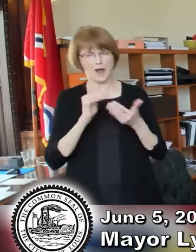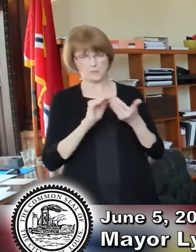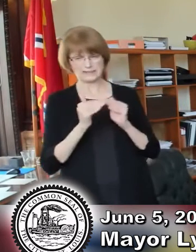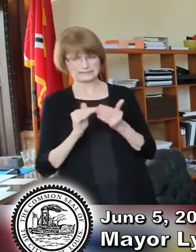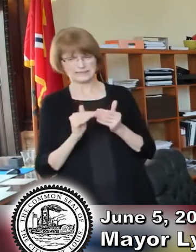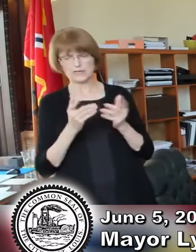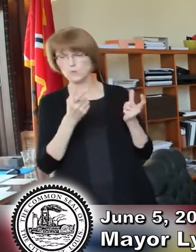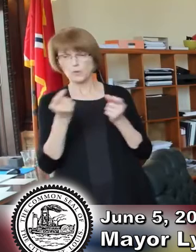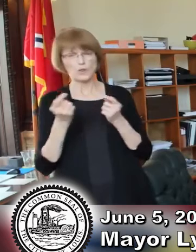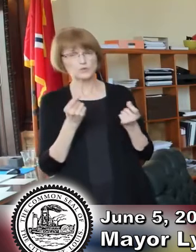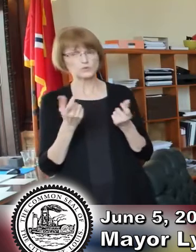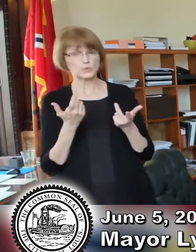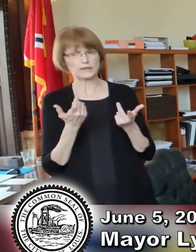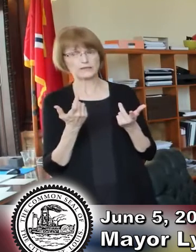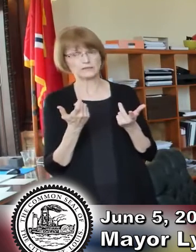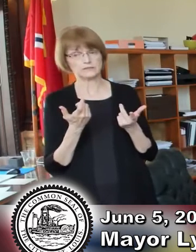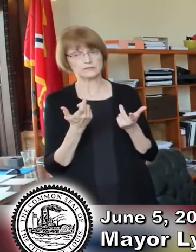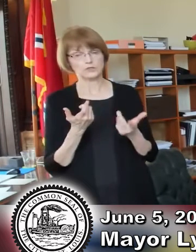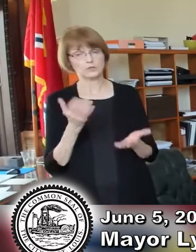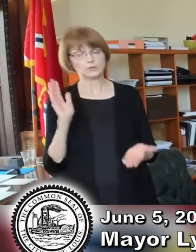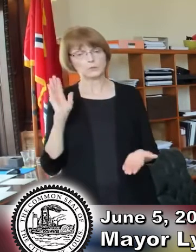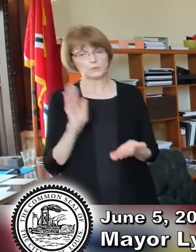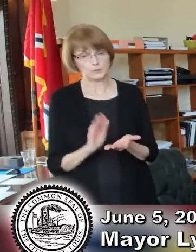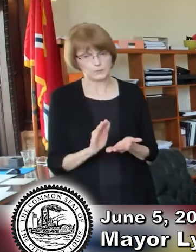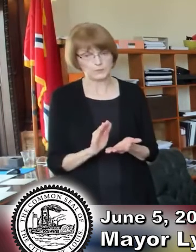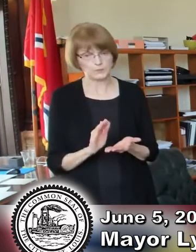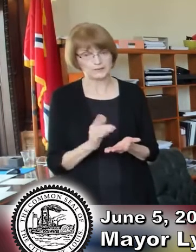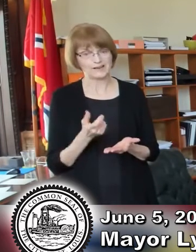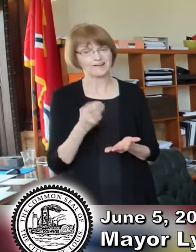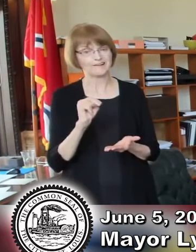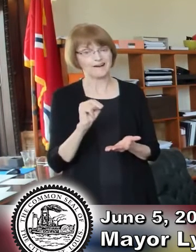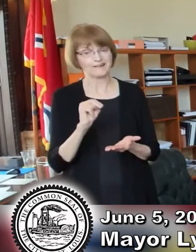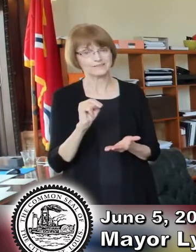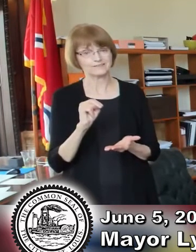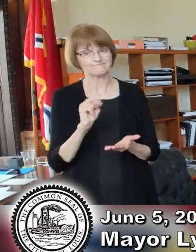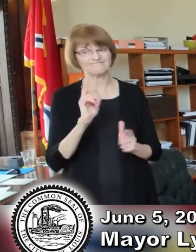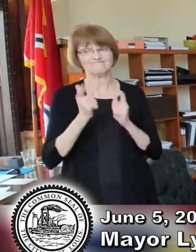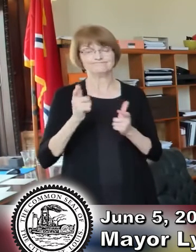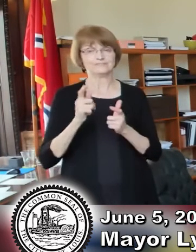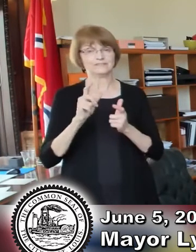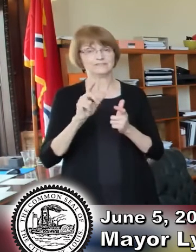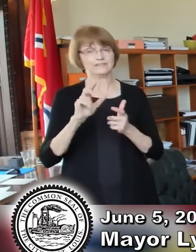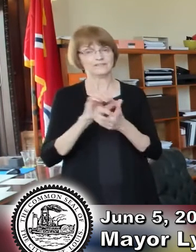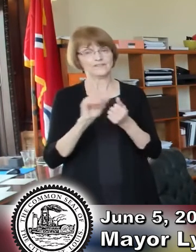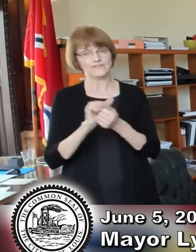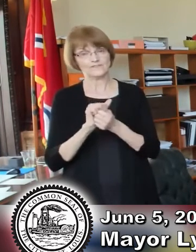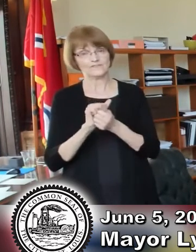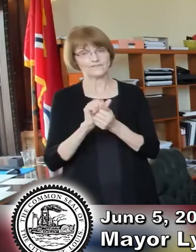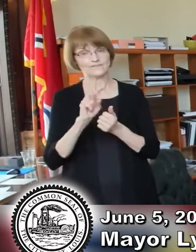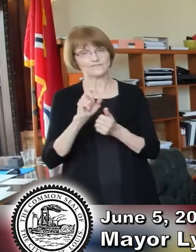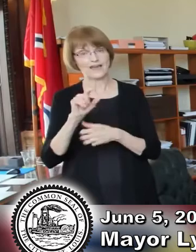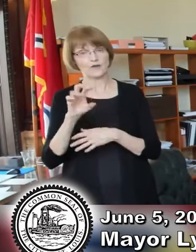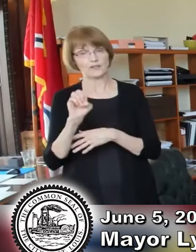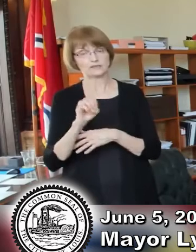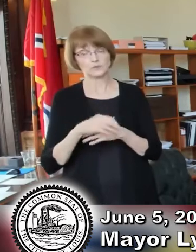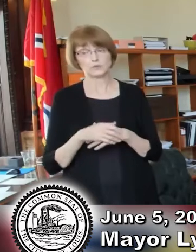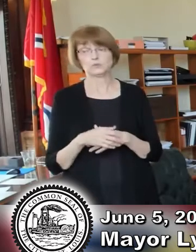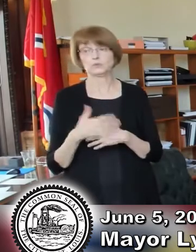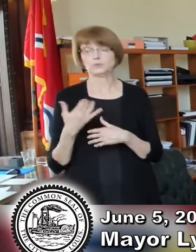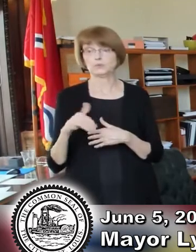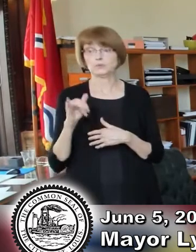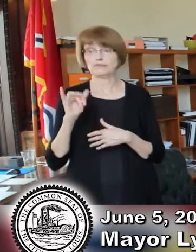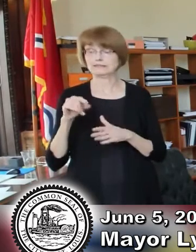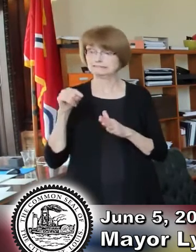doing or taking to try and lessen gun violence in the city. So that's a very big question,